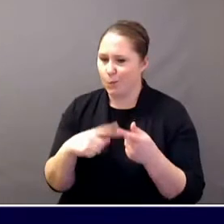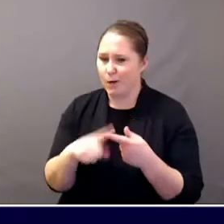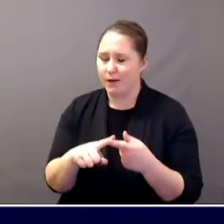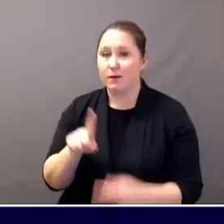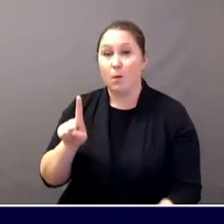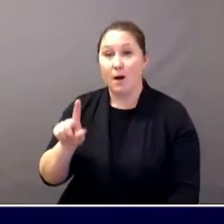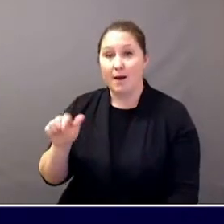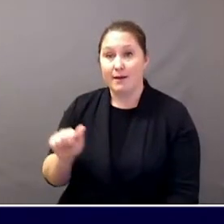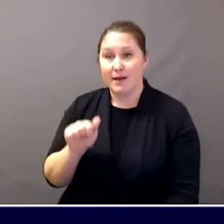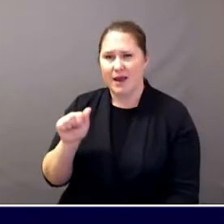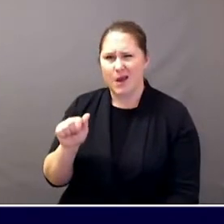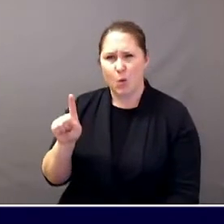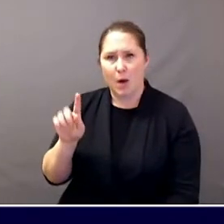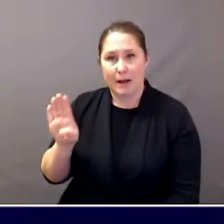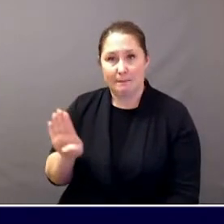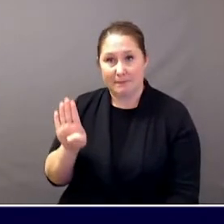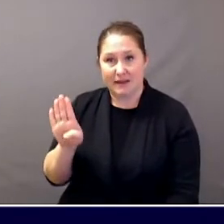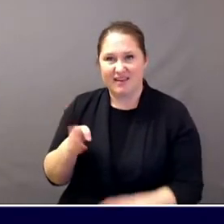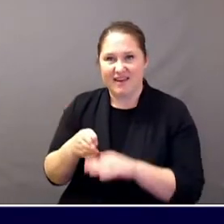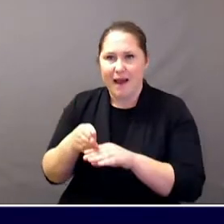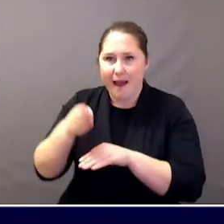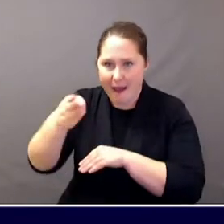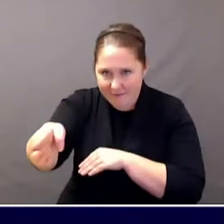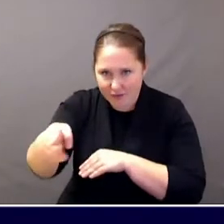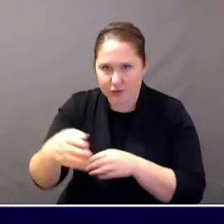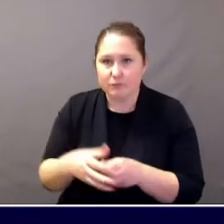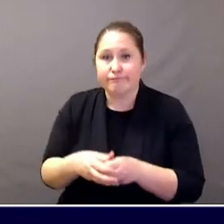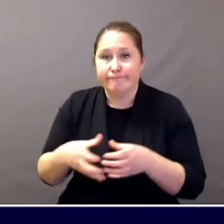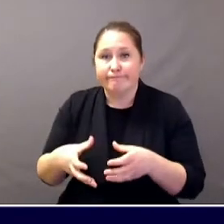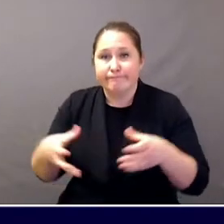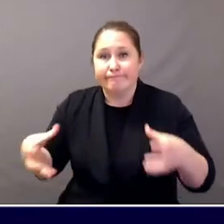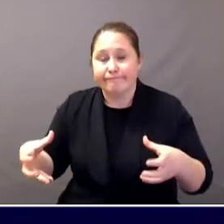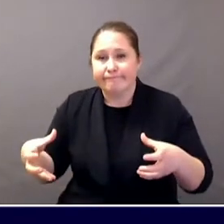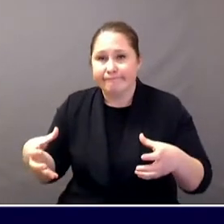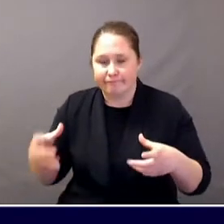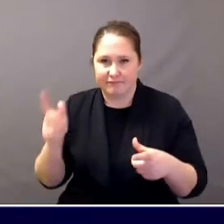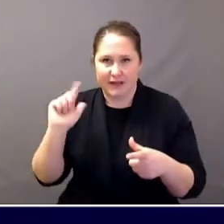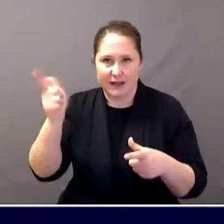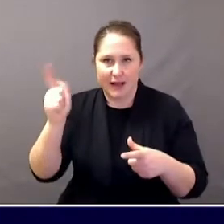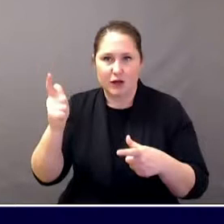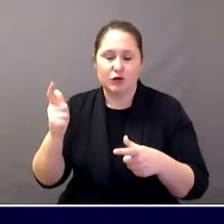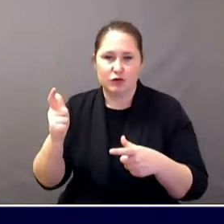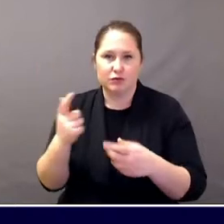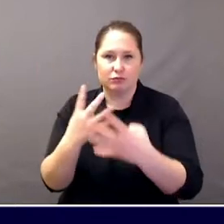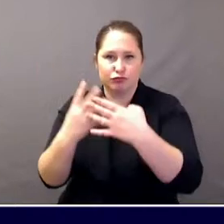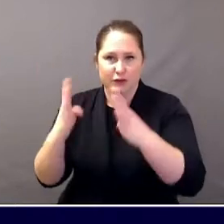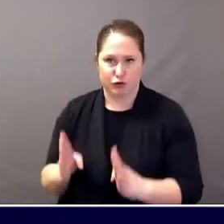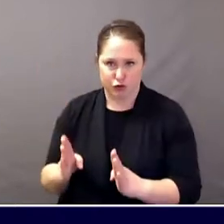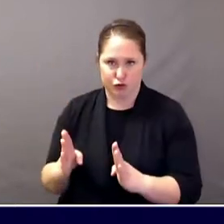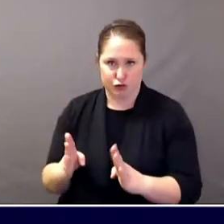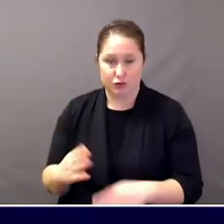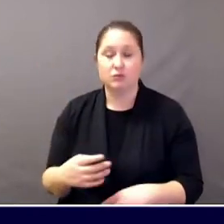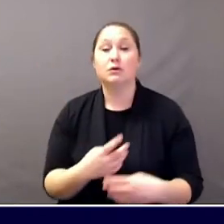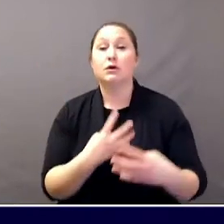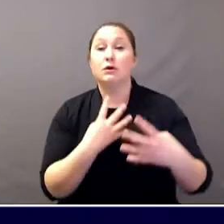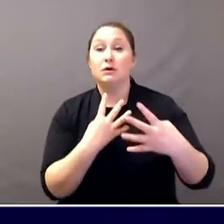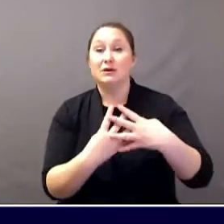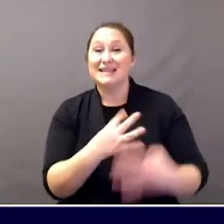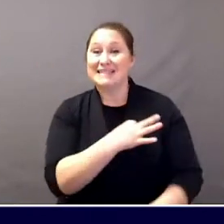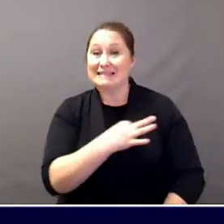1A, 1B, et cetera. Corrections officers, vaccinating them serves a double purpose. It protects